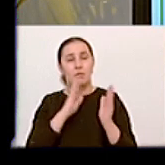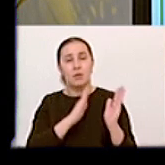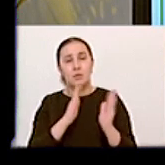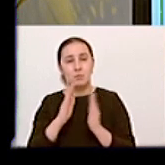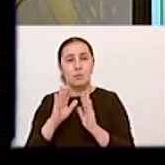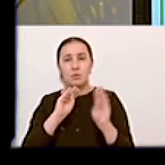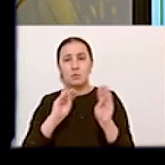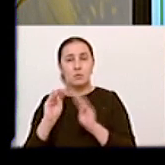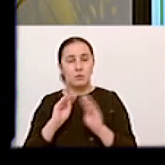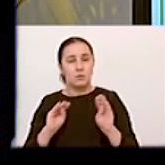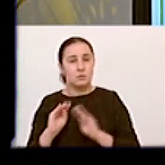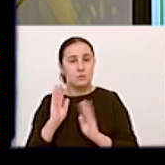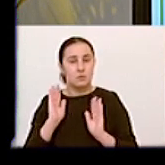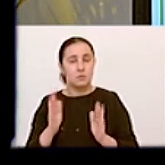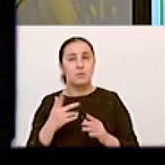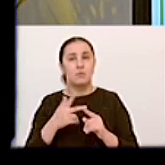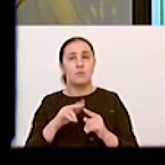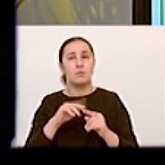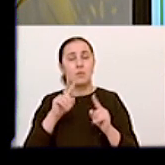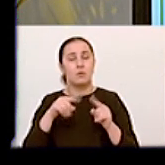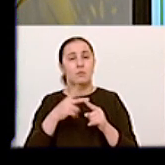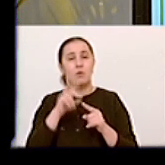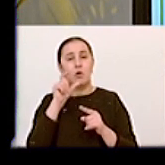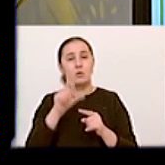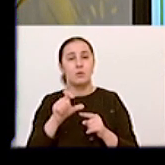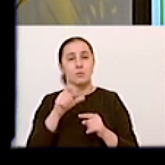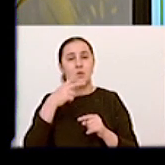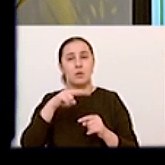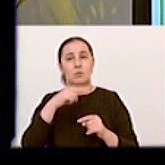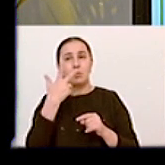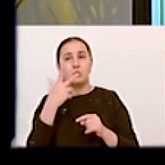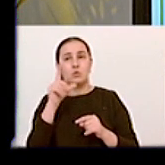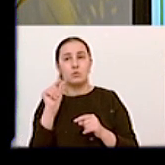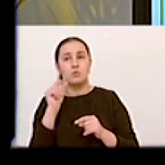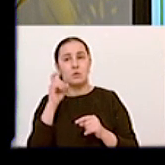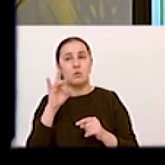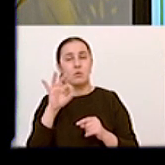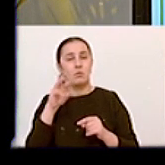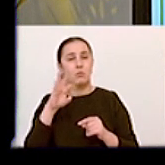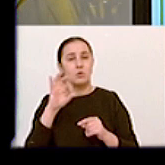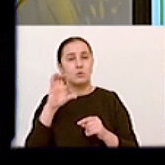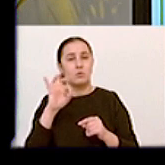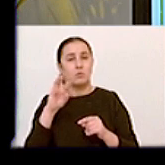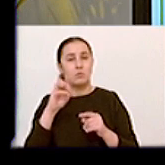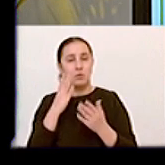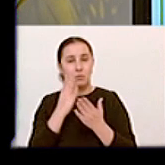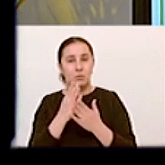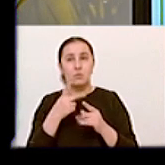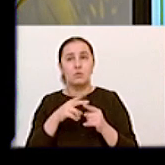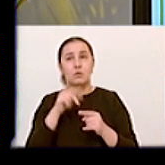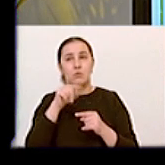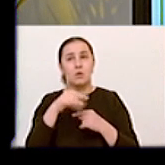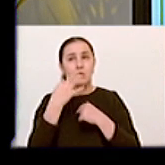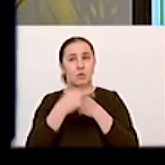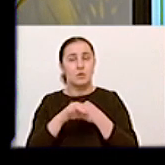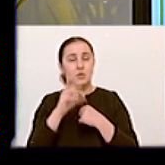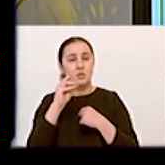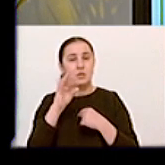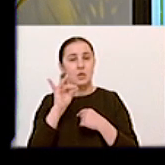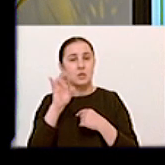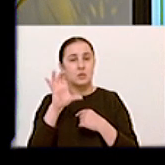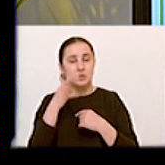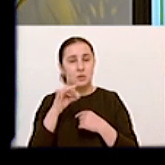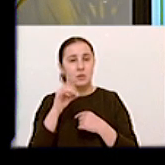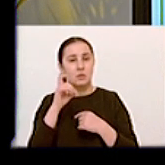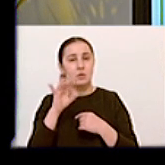bilan joylashtirib chiqiladi. Ma'lumki, odamda 23 juft xromosoma mavjud va ularni oxirgilari jinsiy